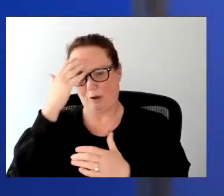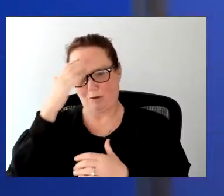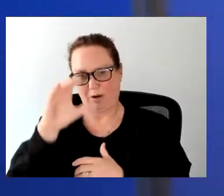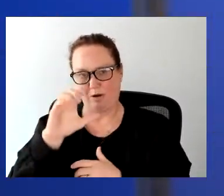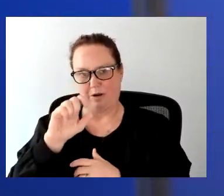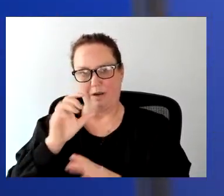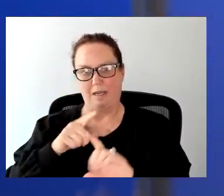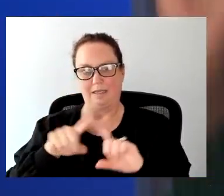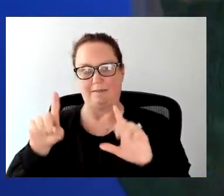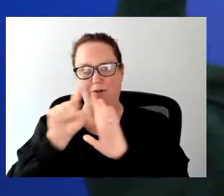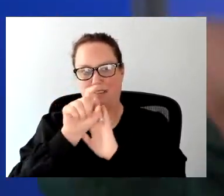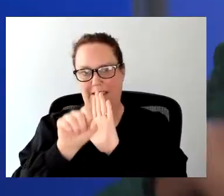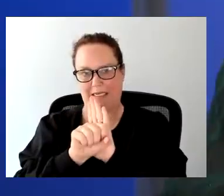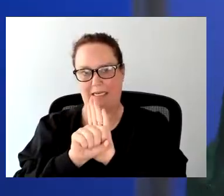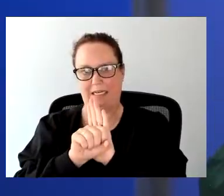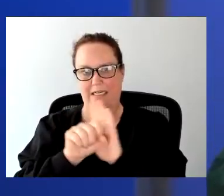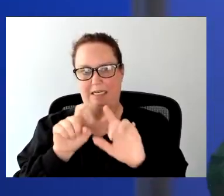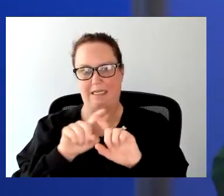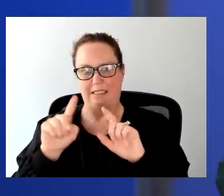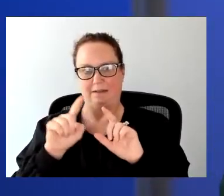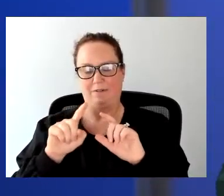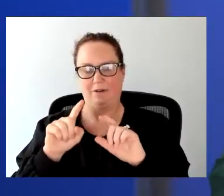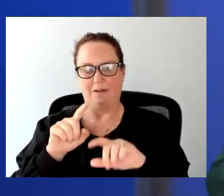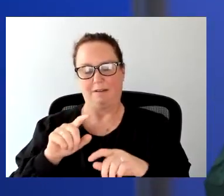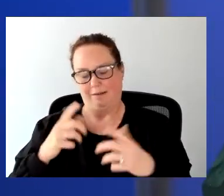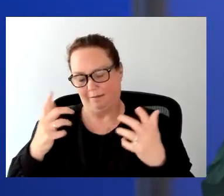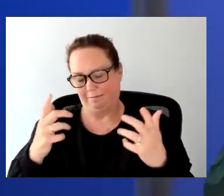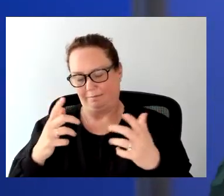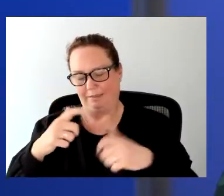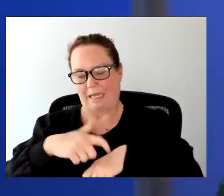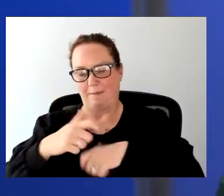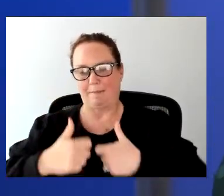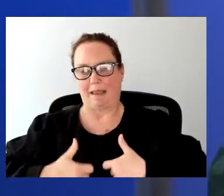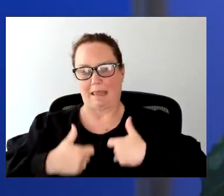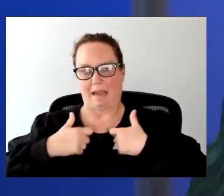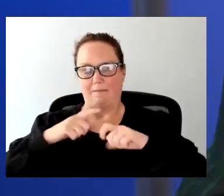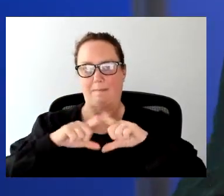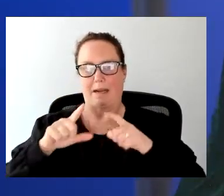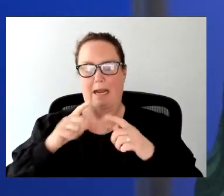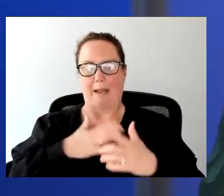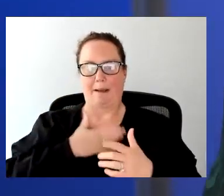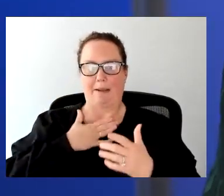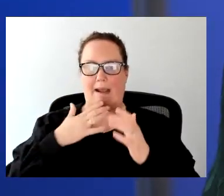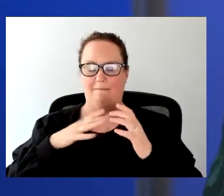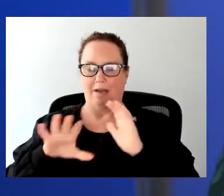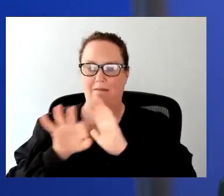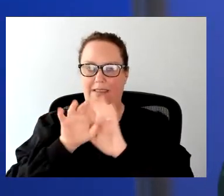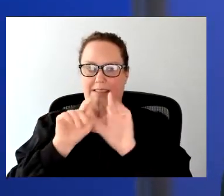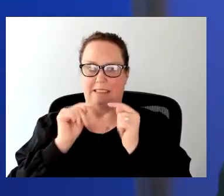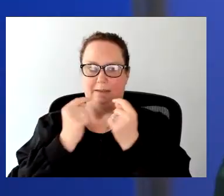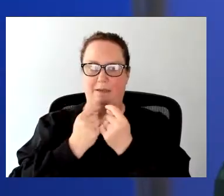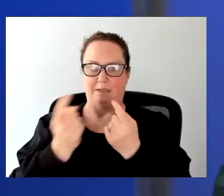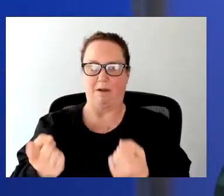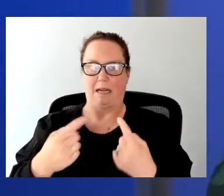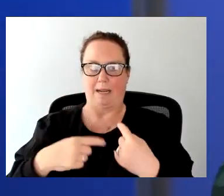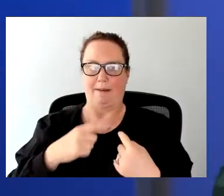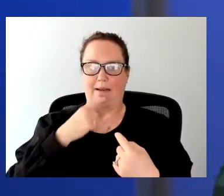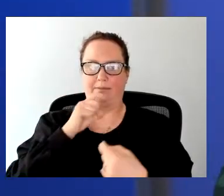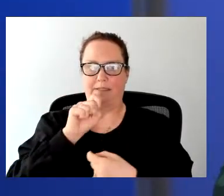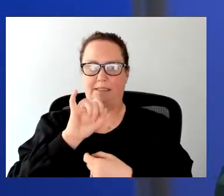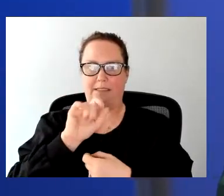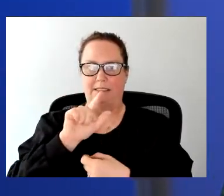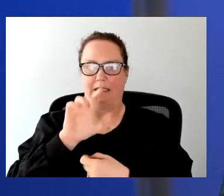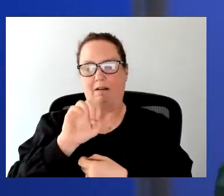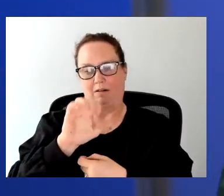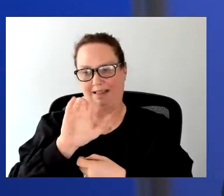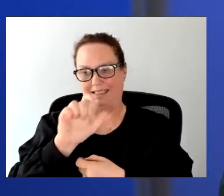a different state and in a different lifetime. However, I am so happy that I found this team because as soon as I come in and I say I'm having a sickle cell crisis,